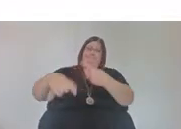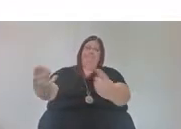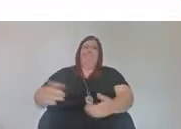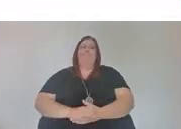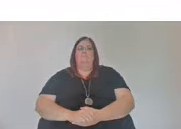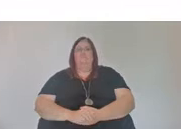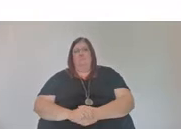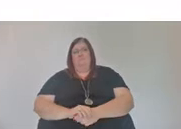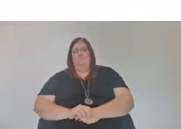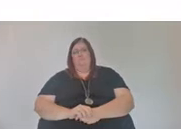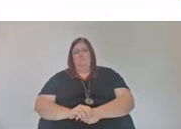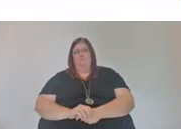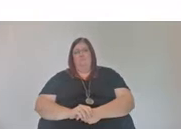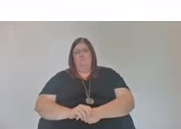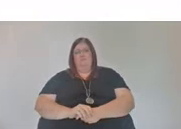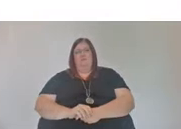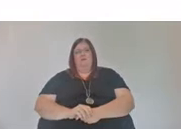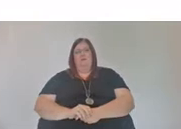slide, please.